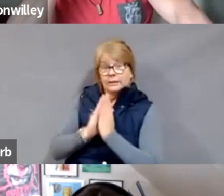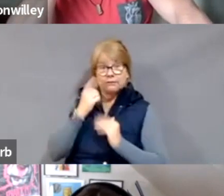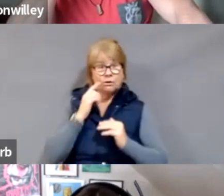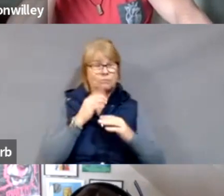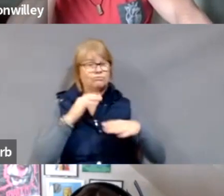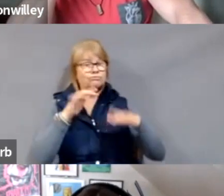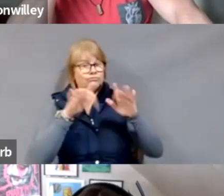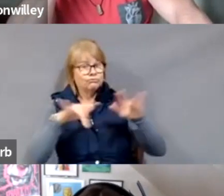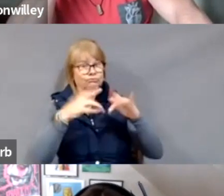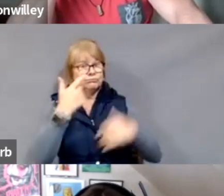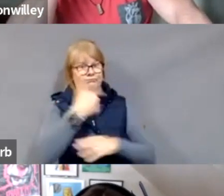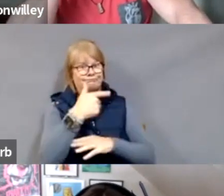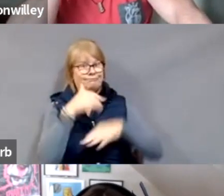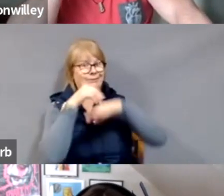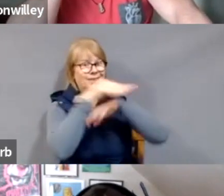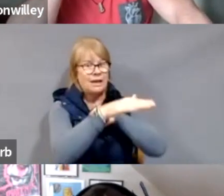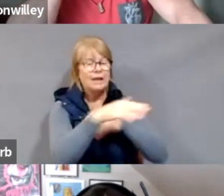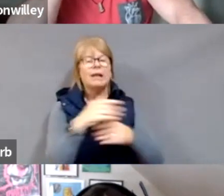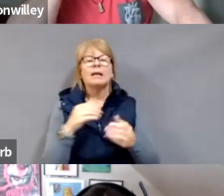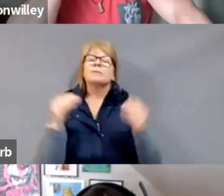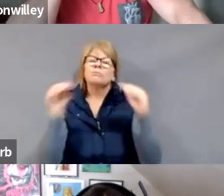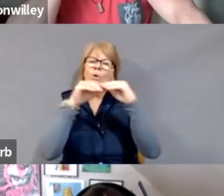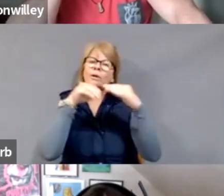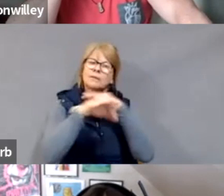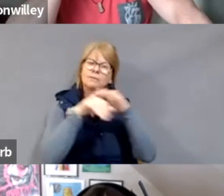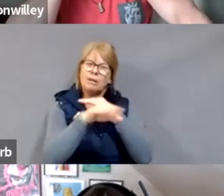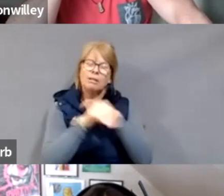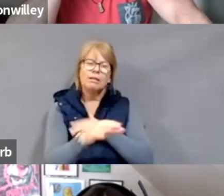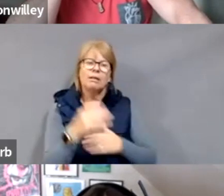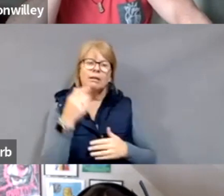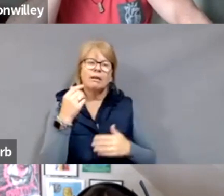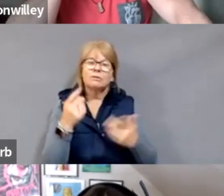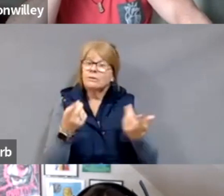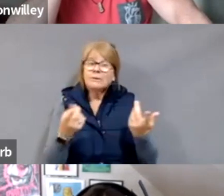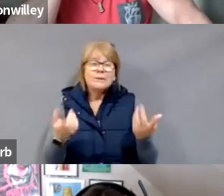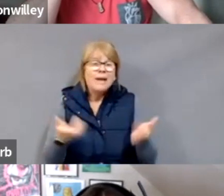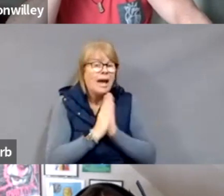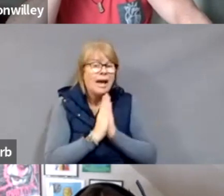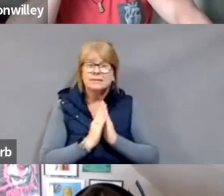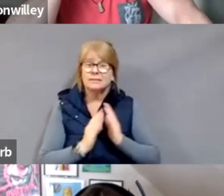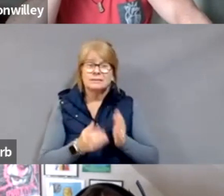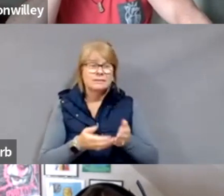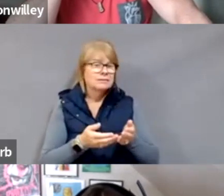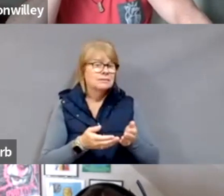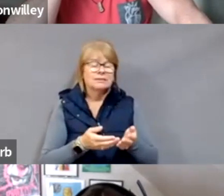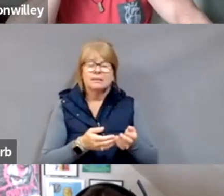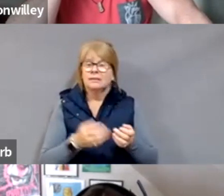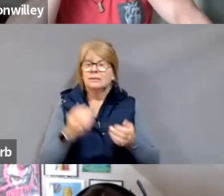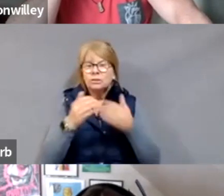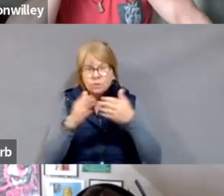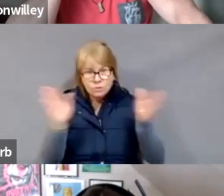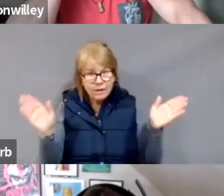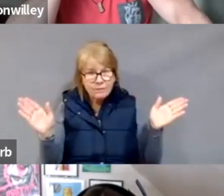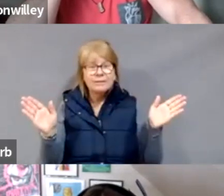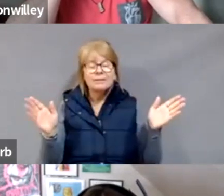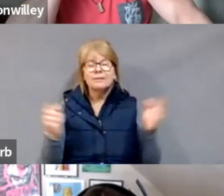makes everything so much more accessible for actors. So all you can do is ask. And for generals, generally